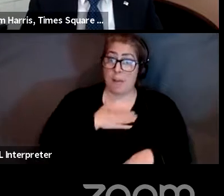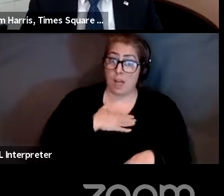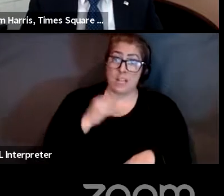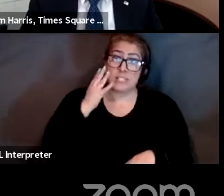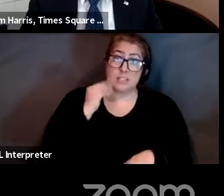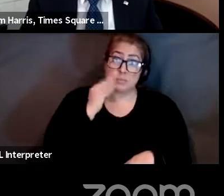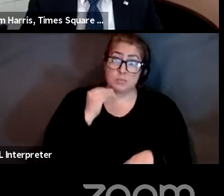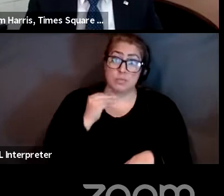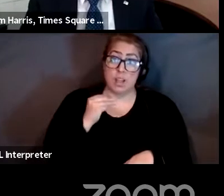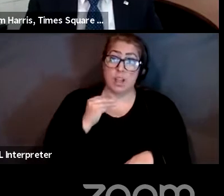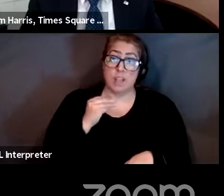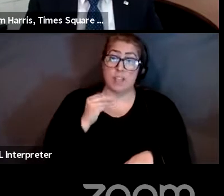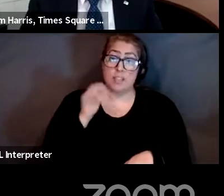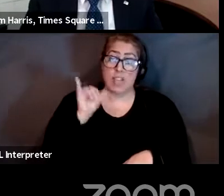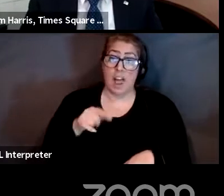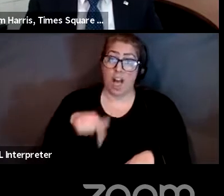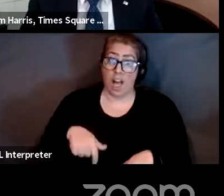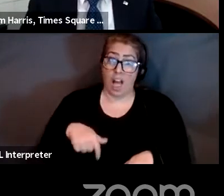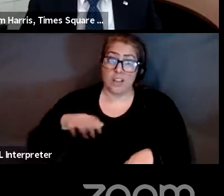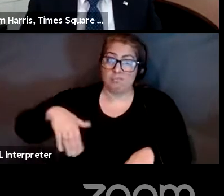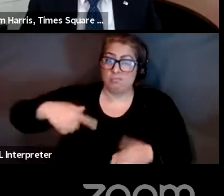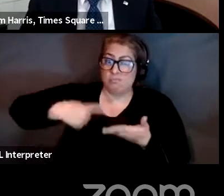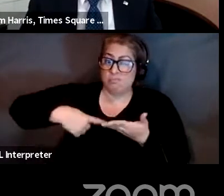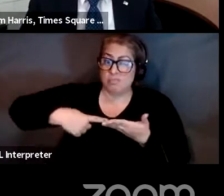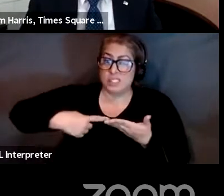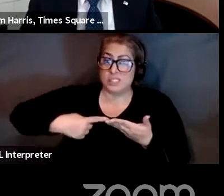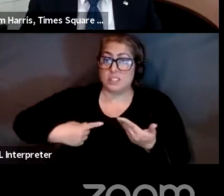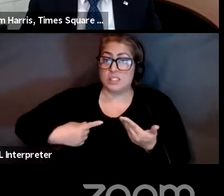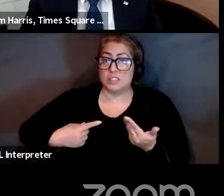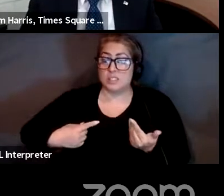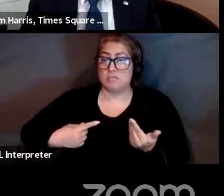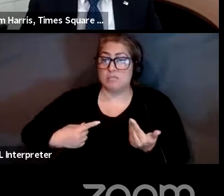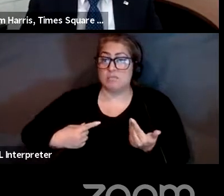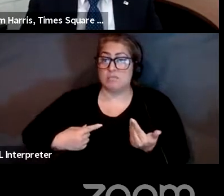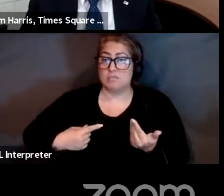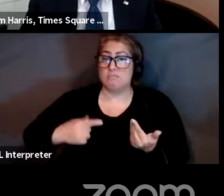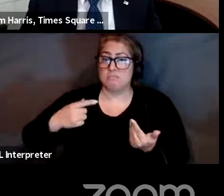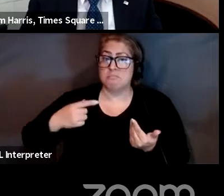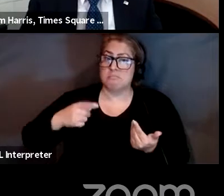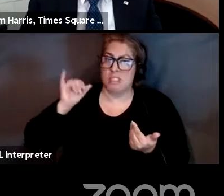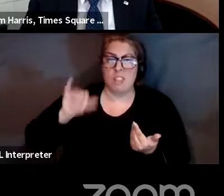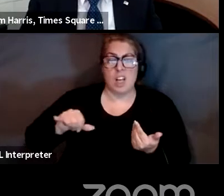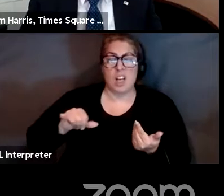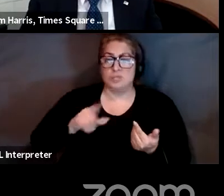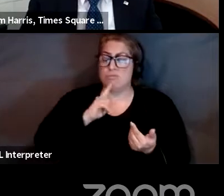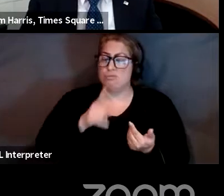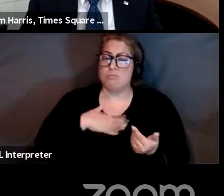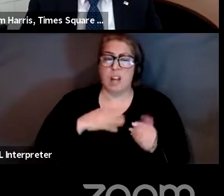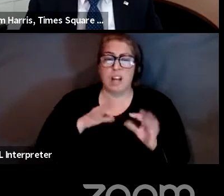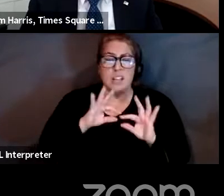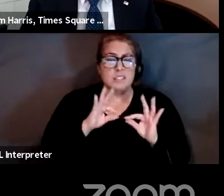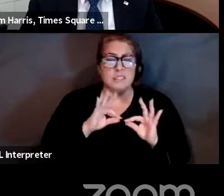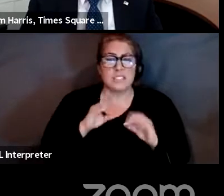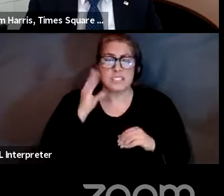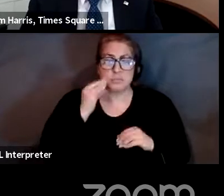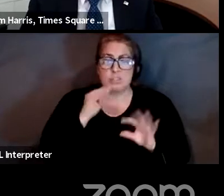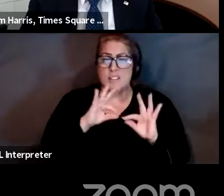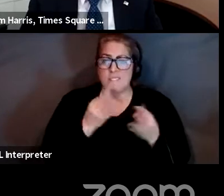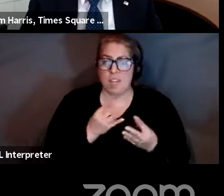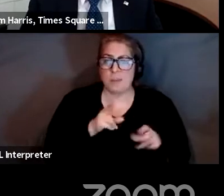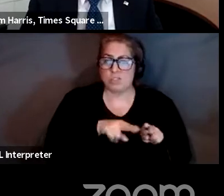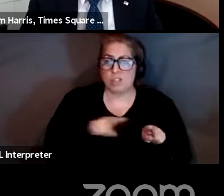experience that I haven't really discussed as much is my experience in the family shelters, being a